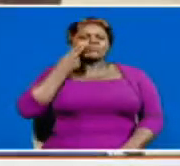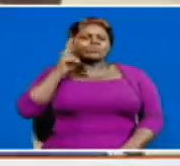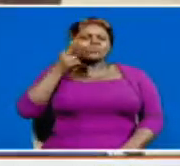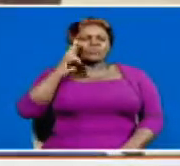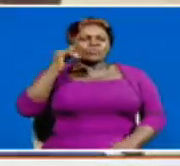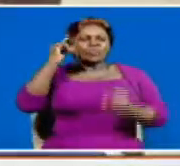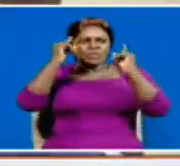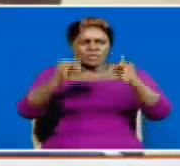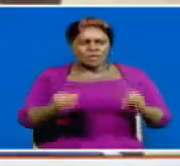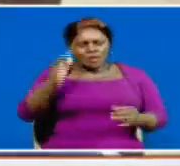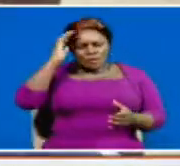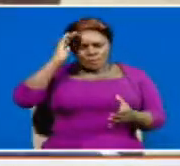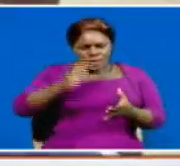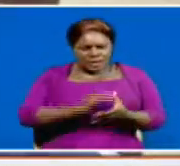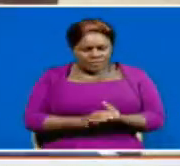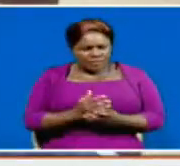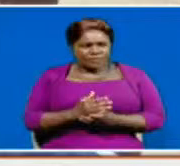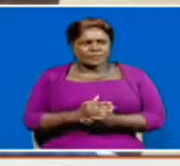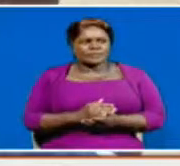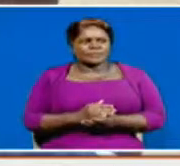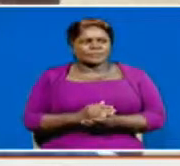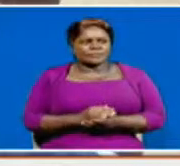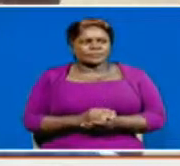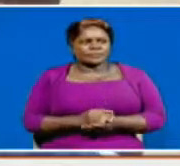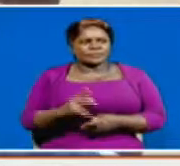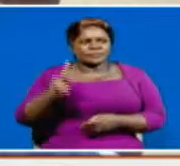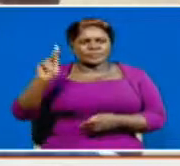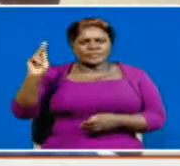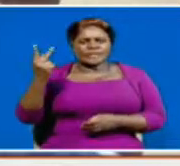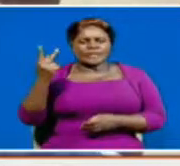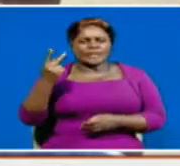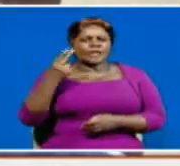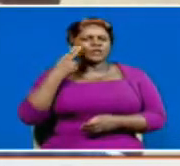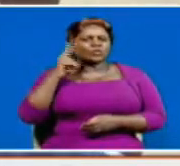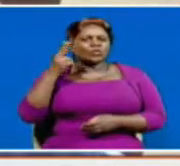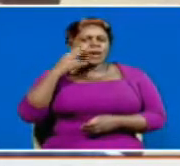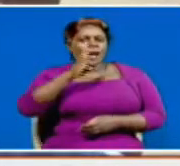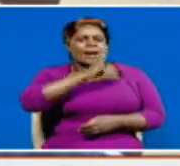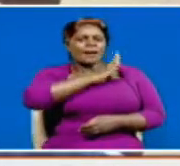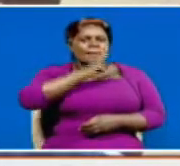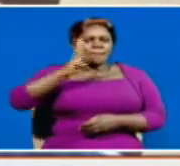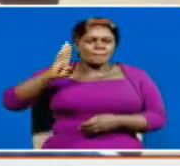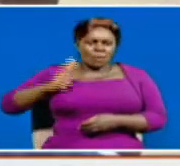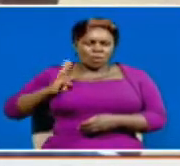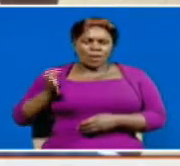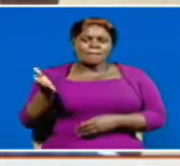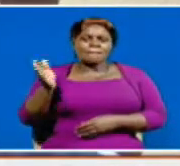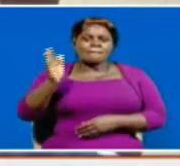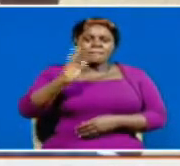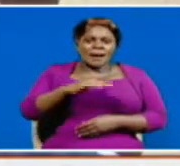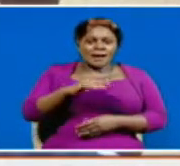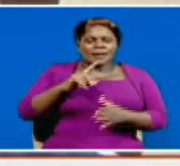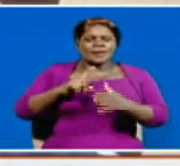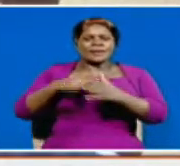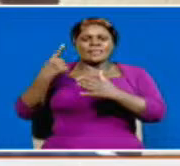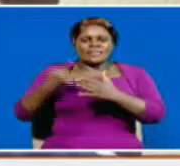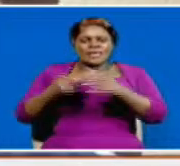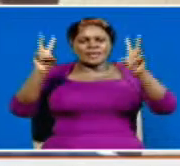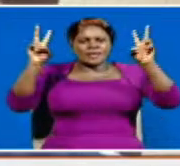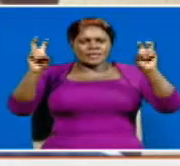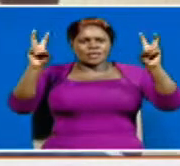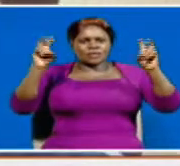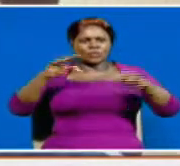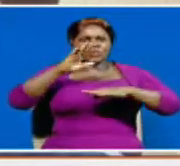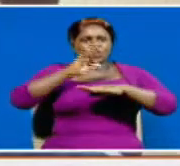upya. We believe that with the Kenya Sugar Board coming back, then issues